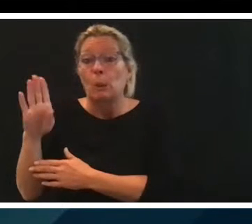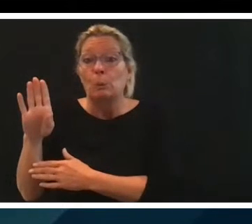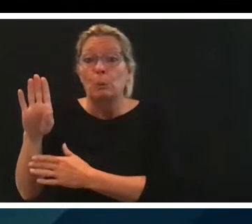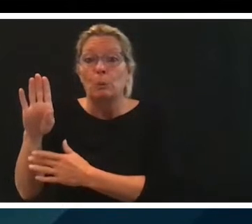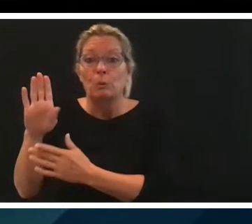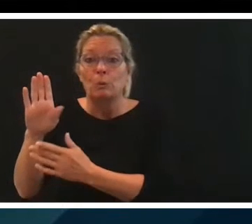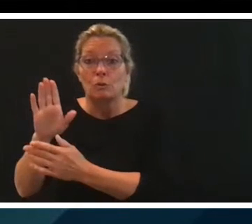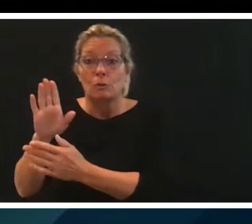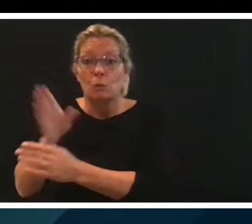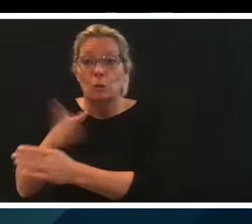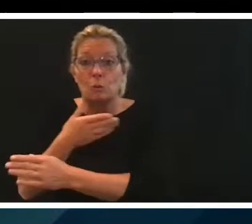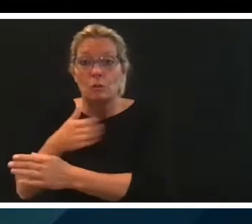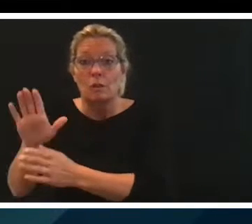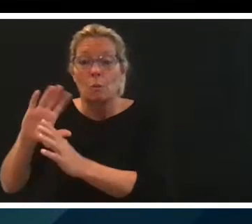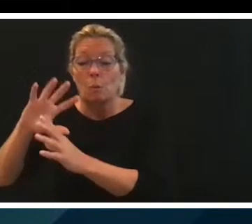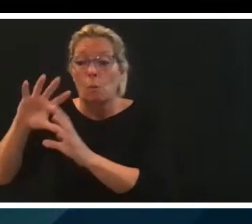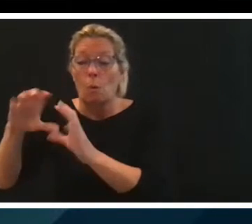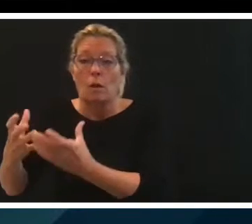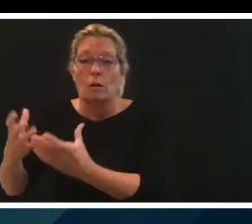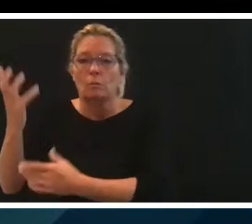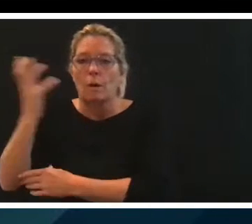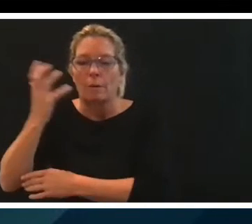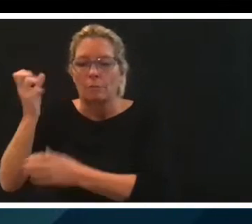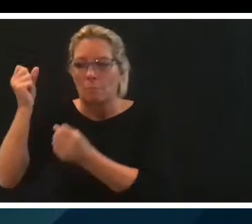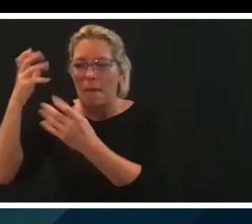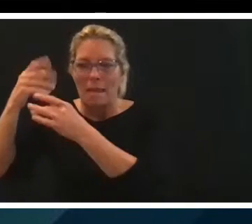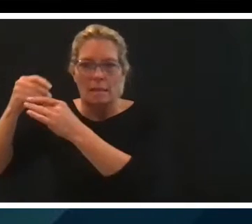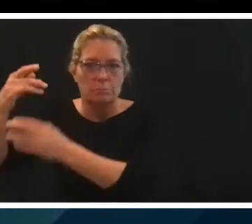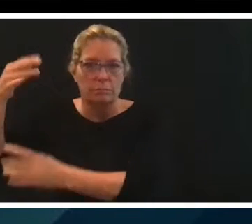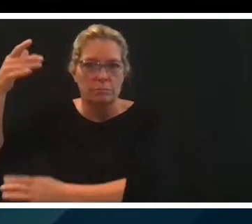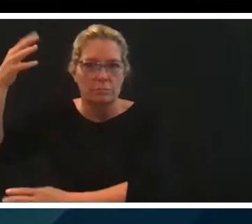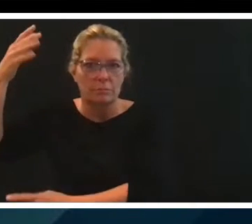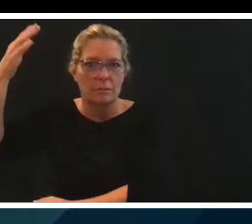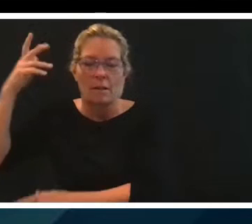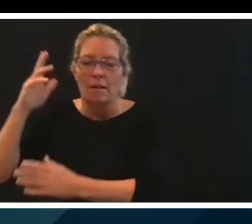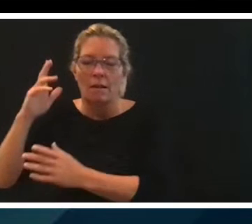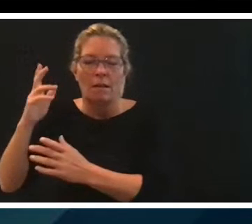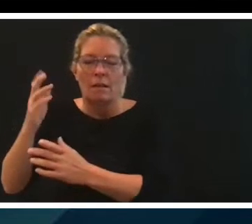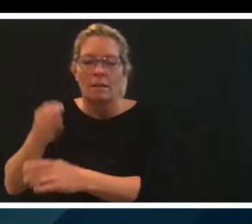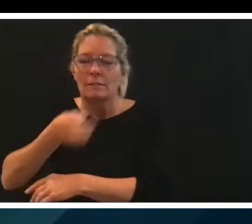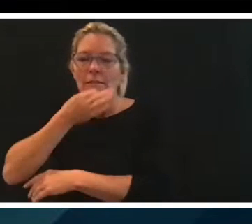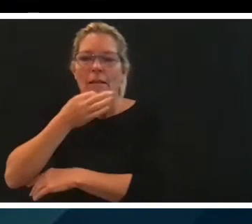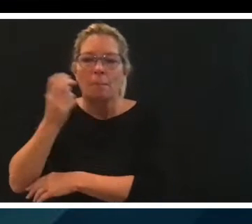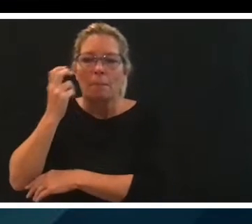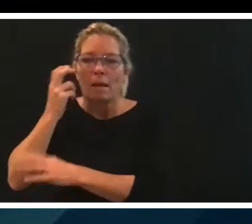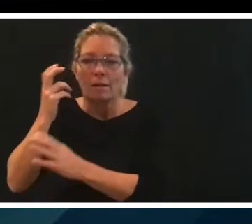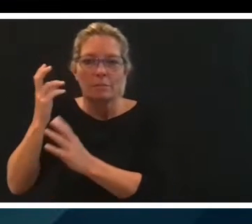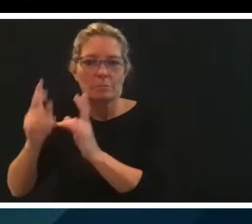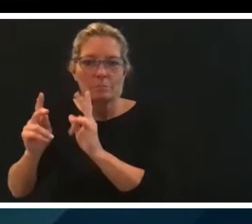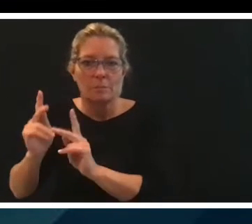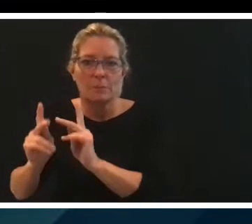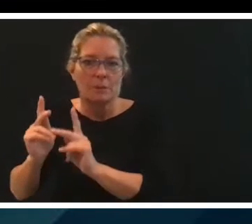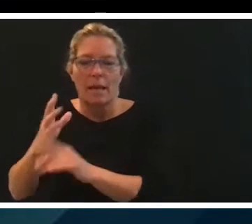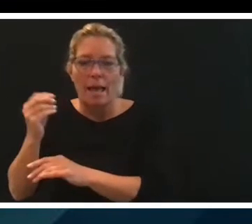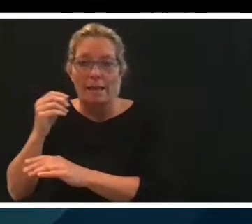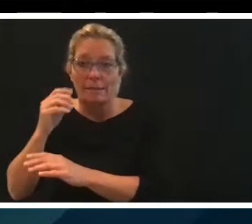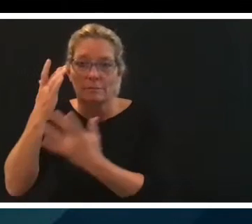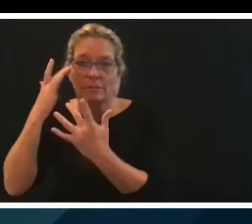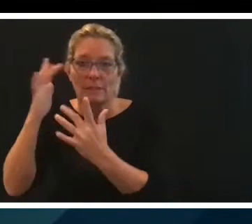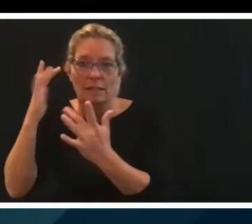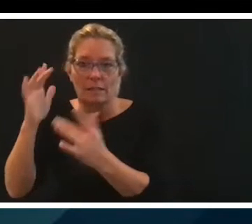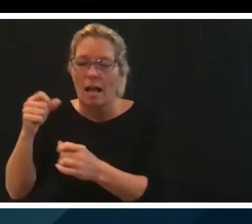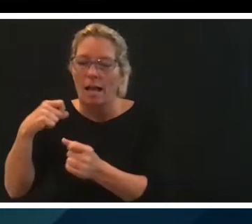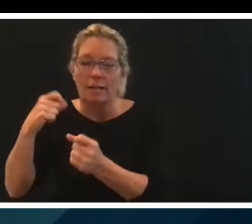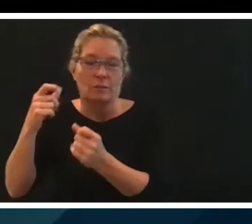incredible amount of talented folks. I could talk a month of Sundays about